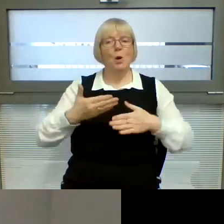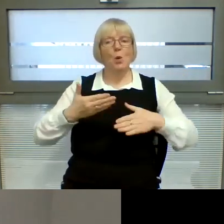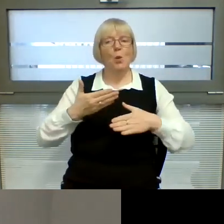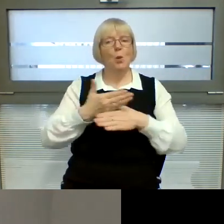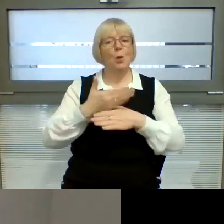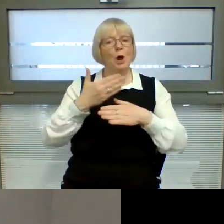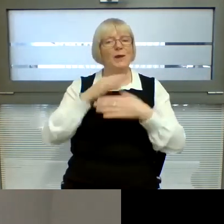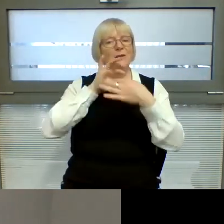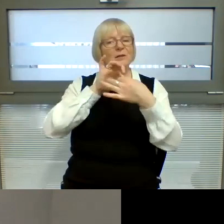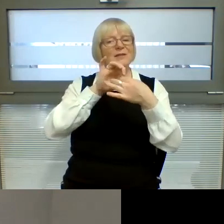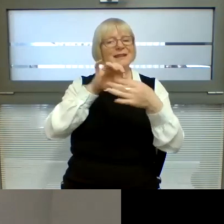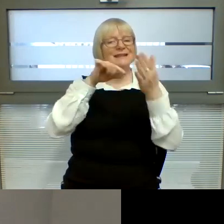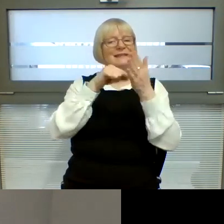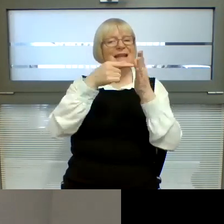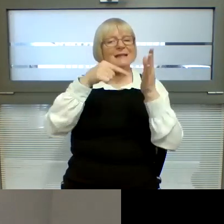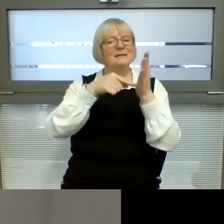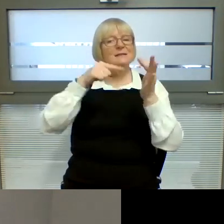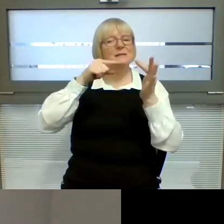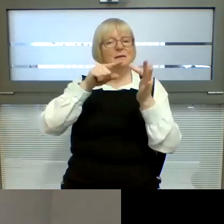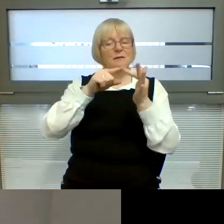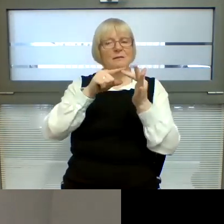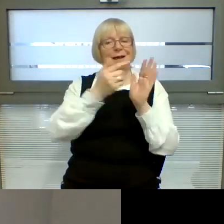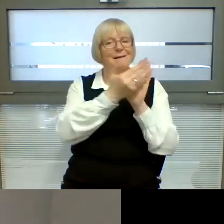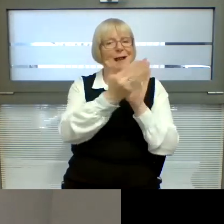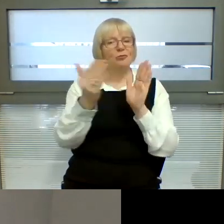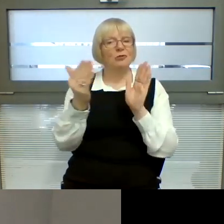with Tate, who just kind of approached me, and they're kind of